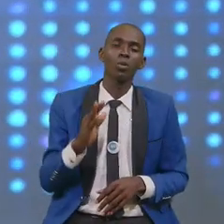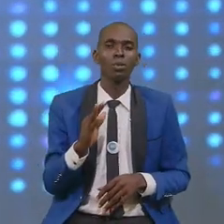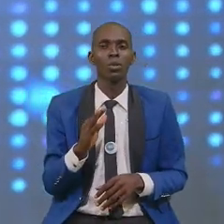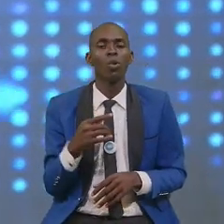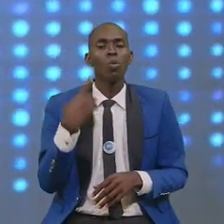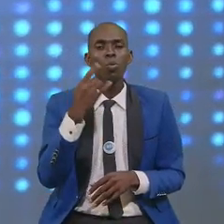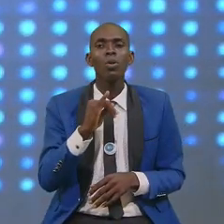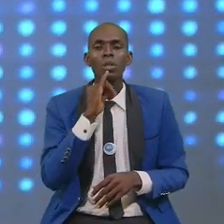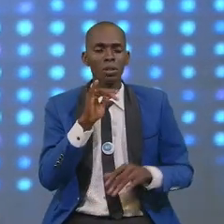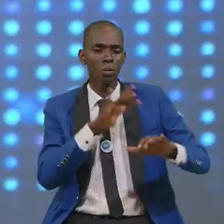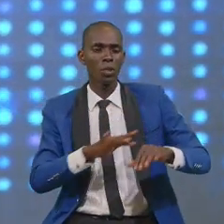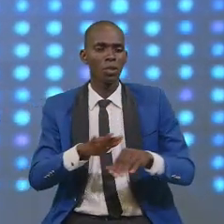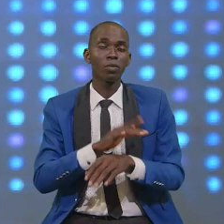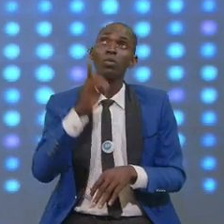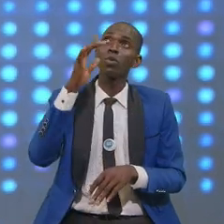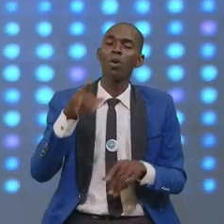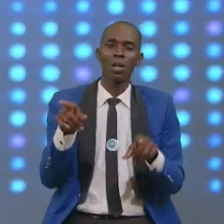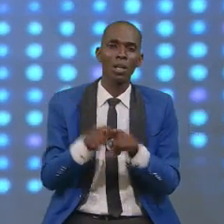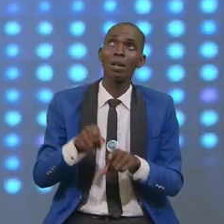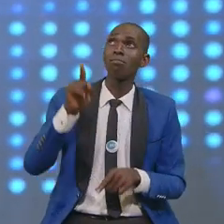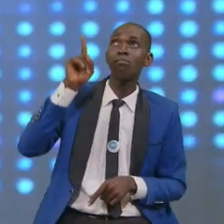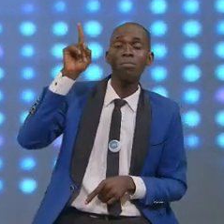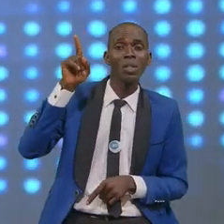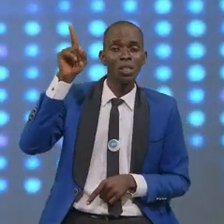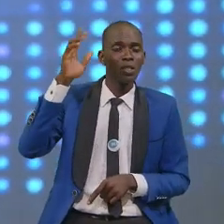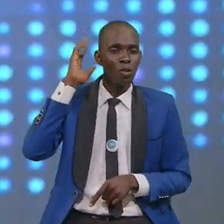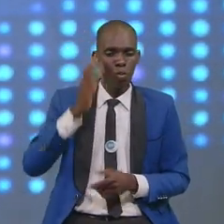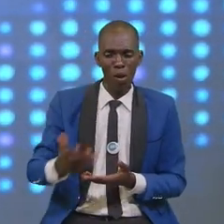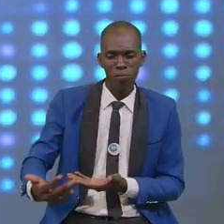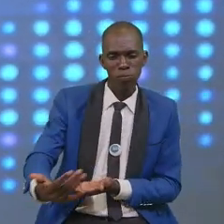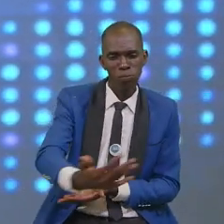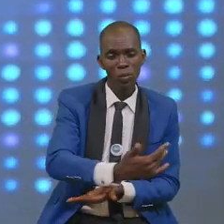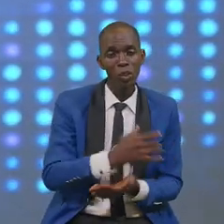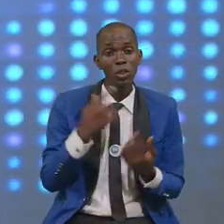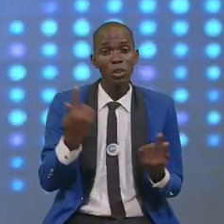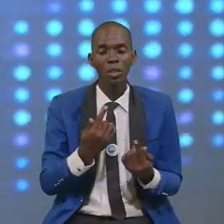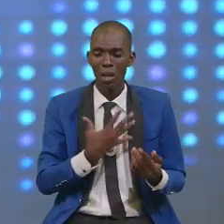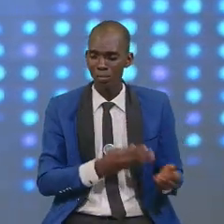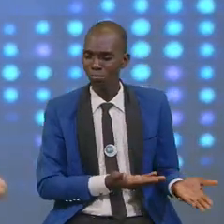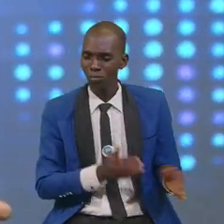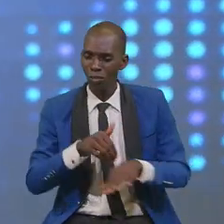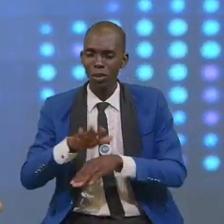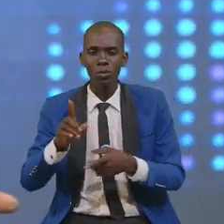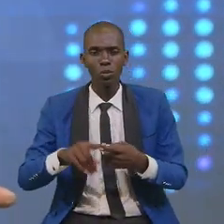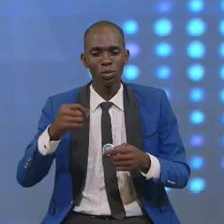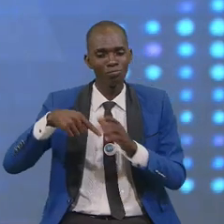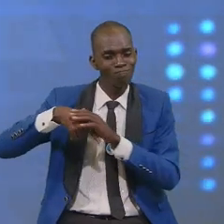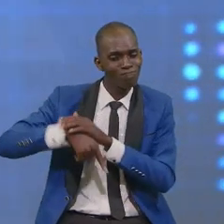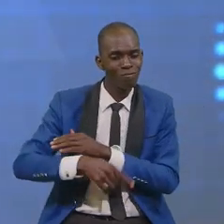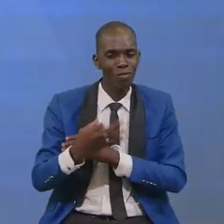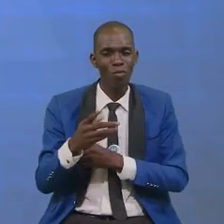like this, and he will put your sin in the depths of the sea. If you say, I